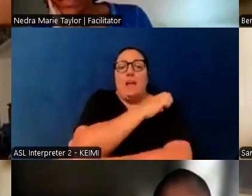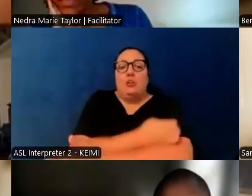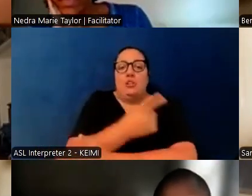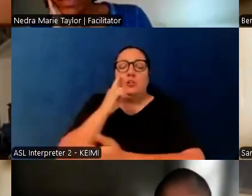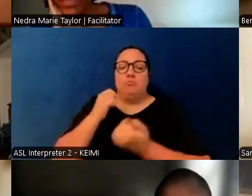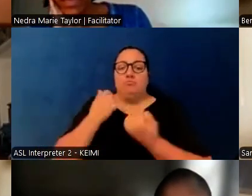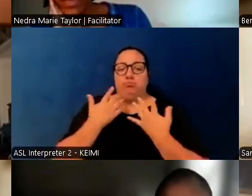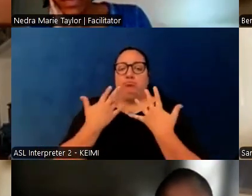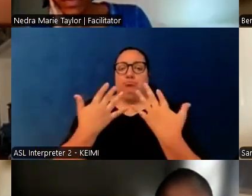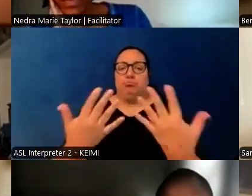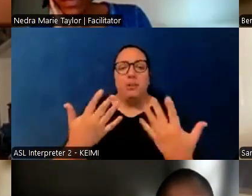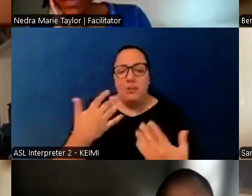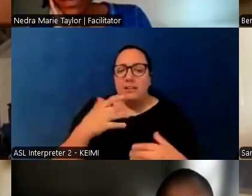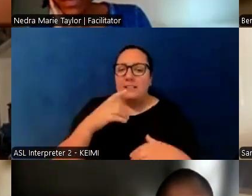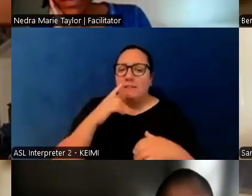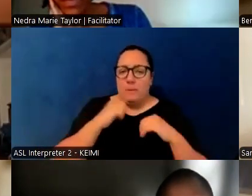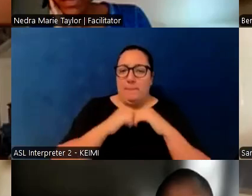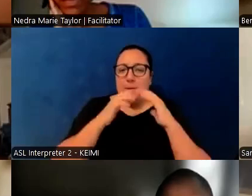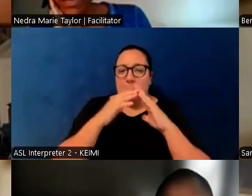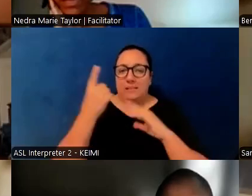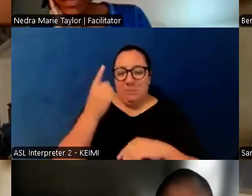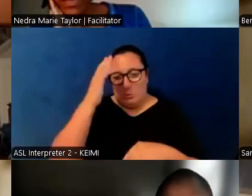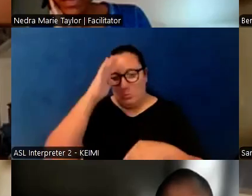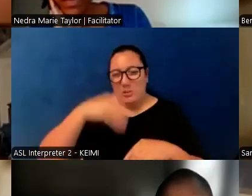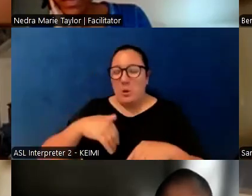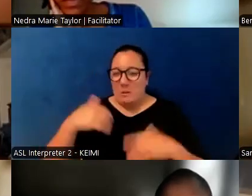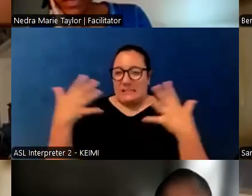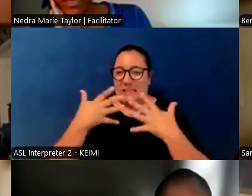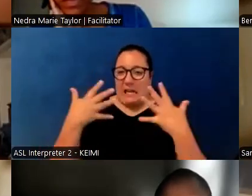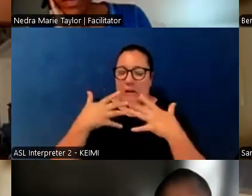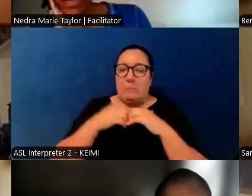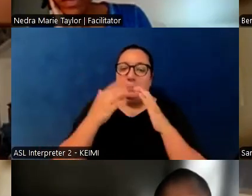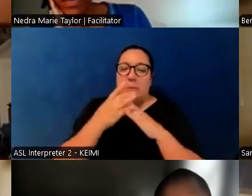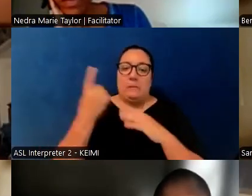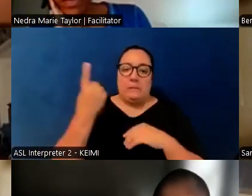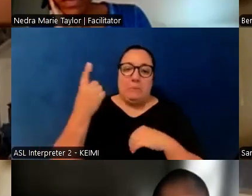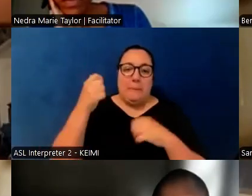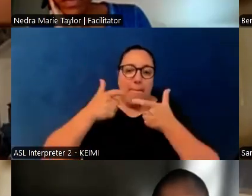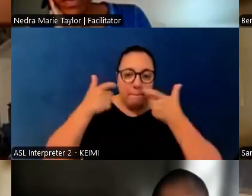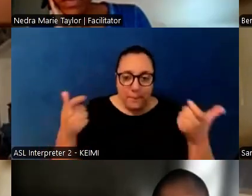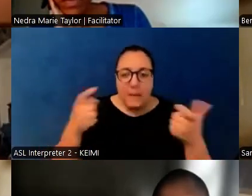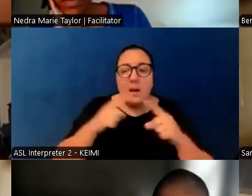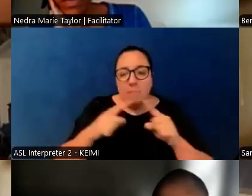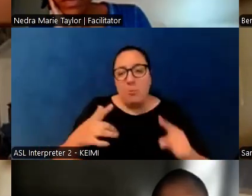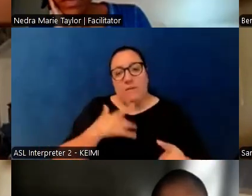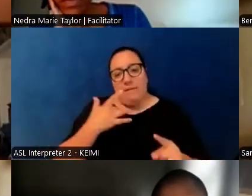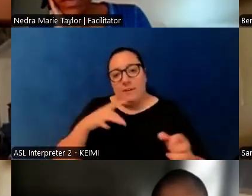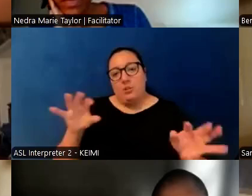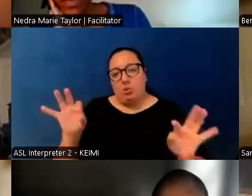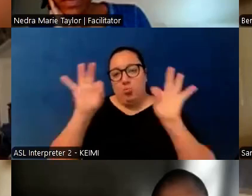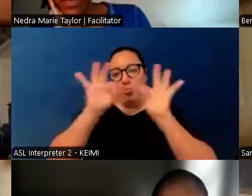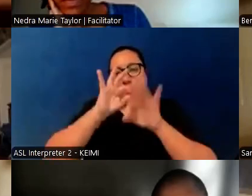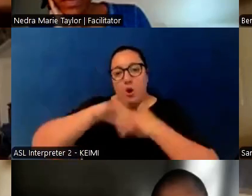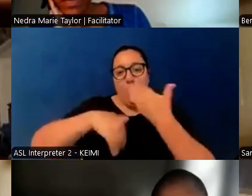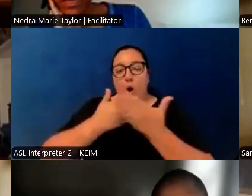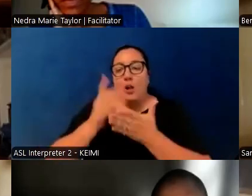It's scary to build something that we know can be big, but we think it's worth it. And we're going to take all of your